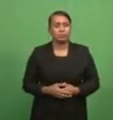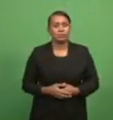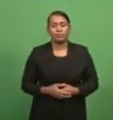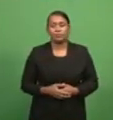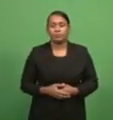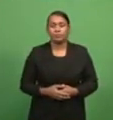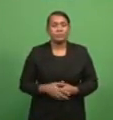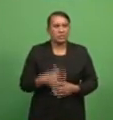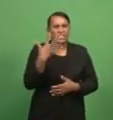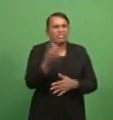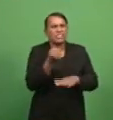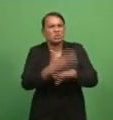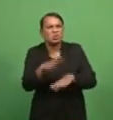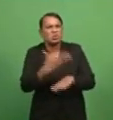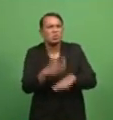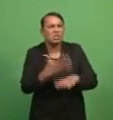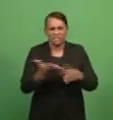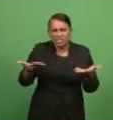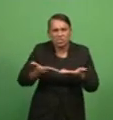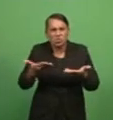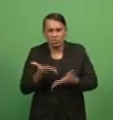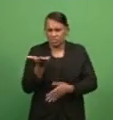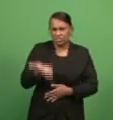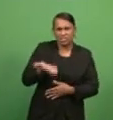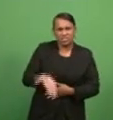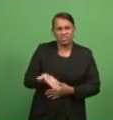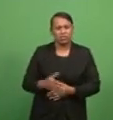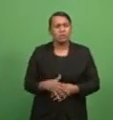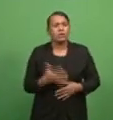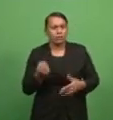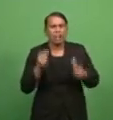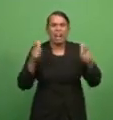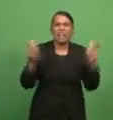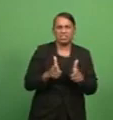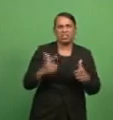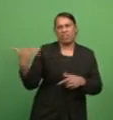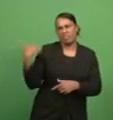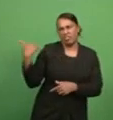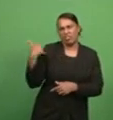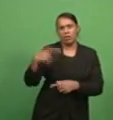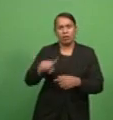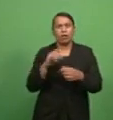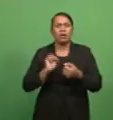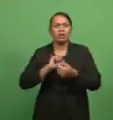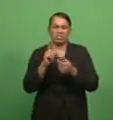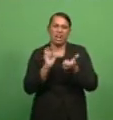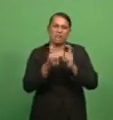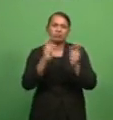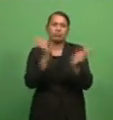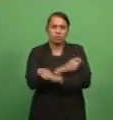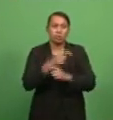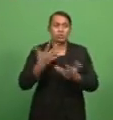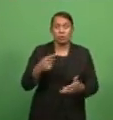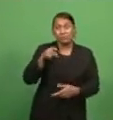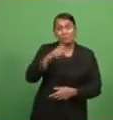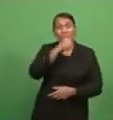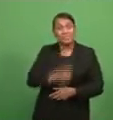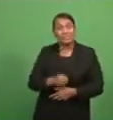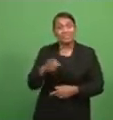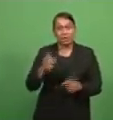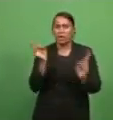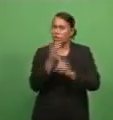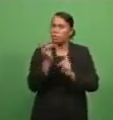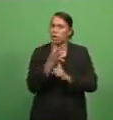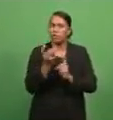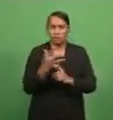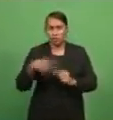R407C, the refrigerant will have a less effect on the climate change. Gander says it's crucial for every technician to fulfill their